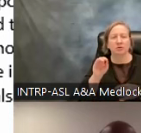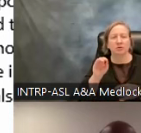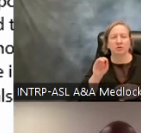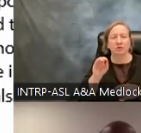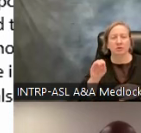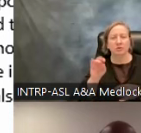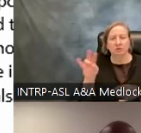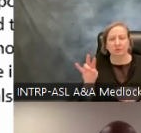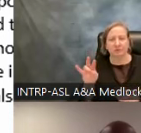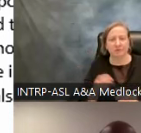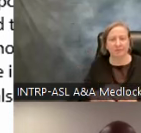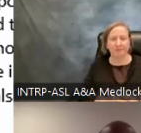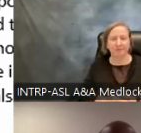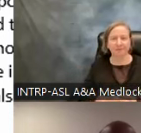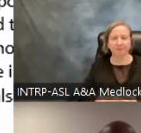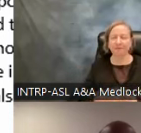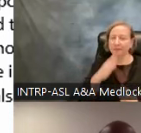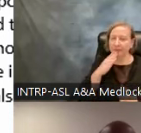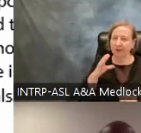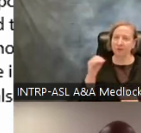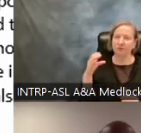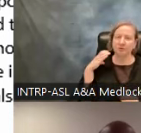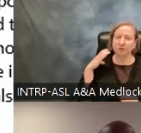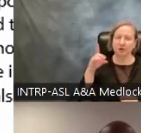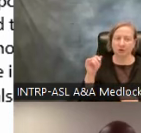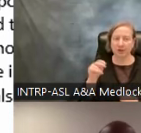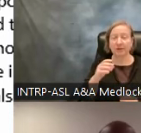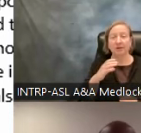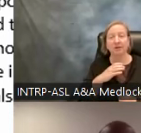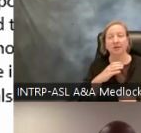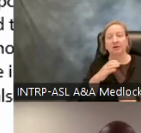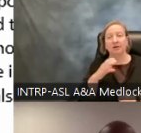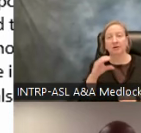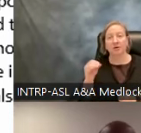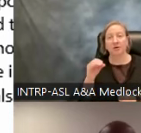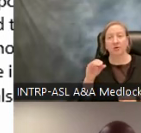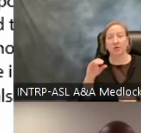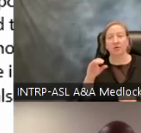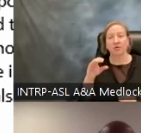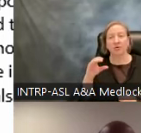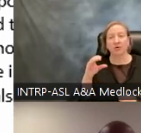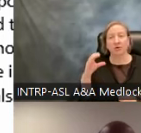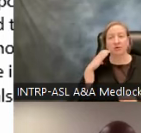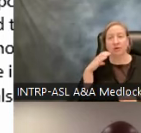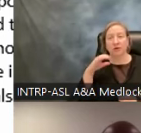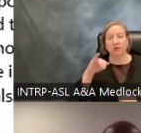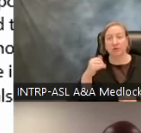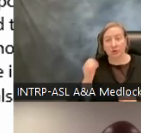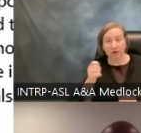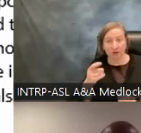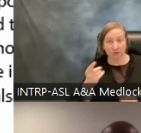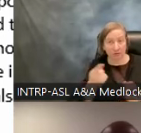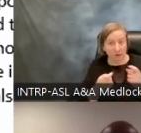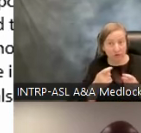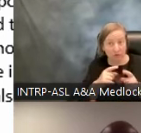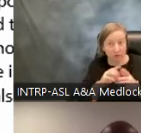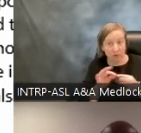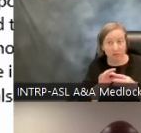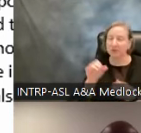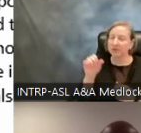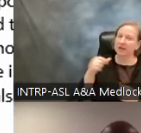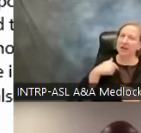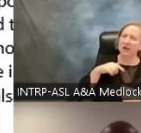Okay. Thank you, Co-Chair Dan. And Co-Chair Ajay, do you have a question or comment? Yeah, I